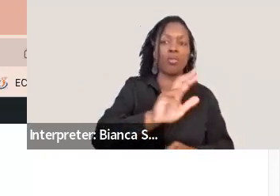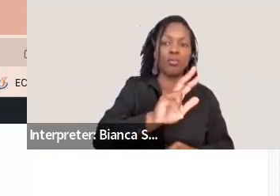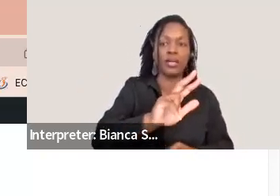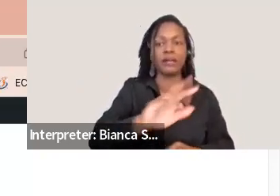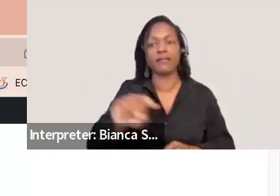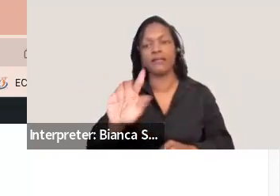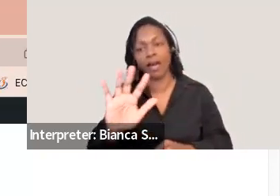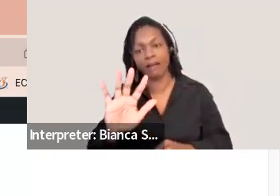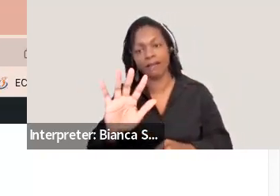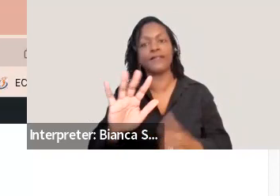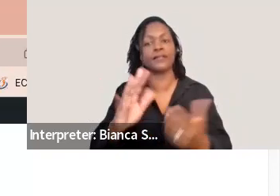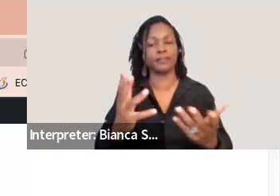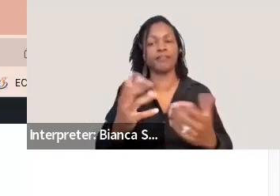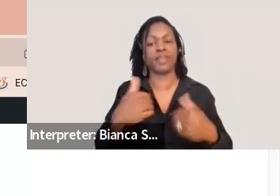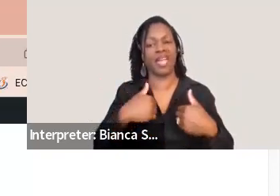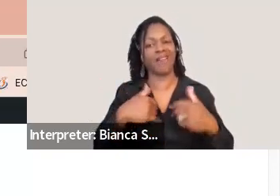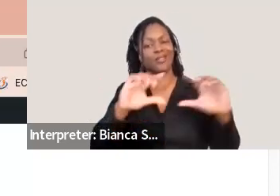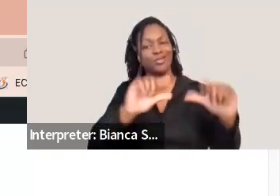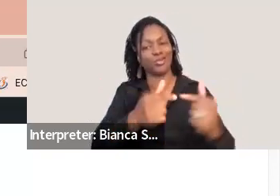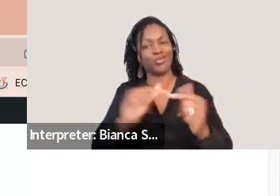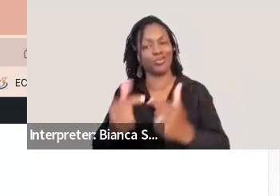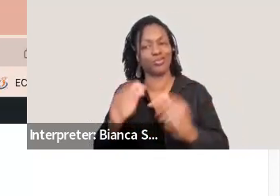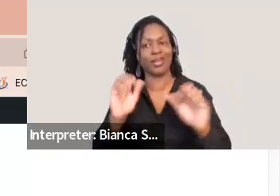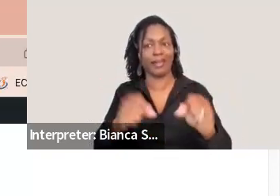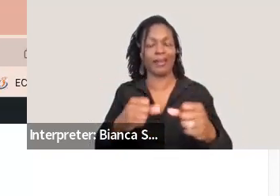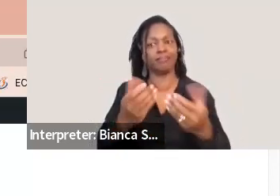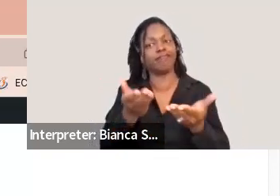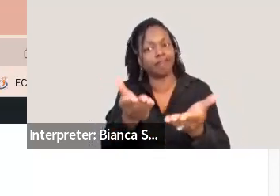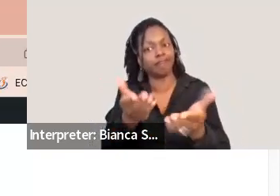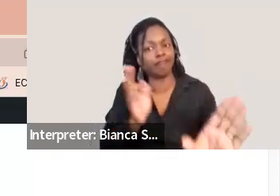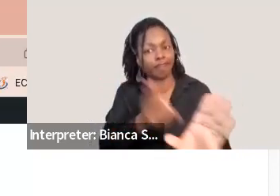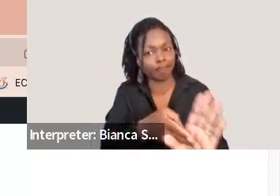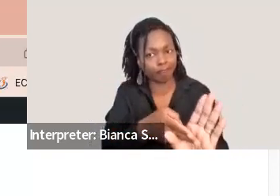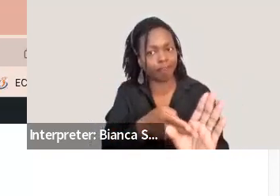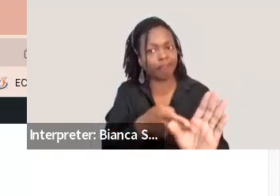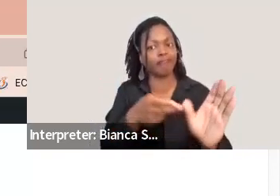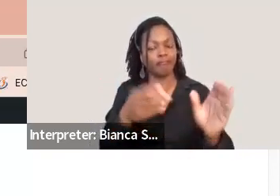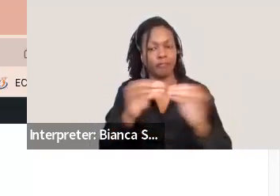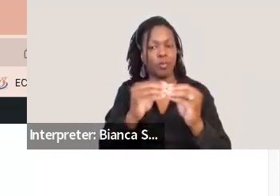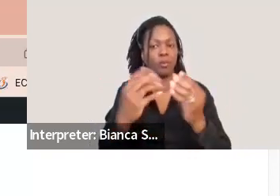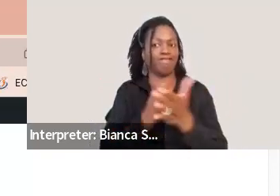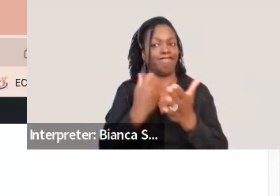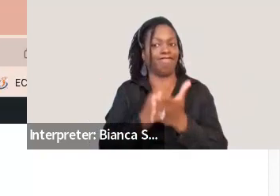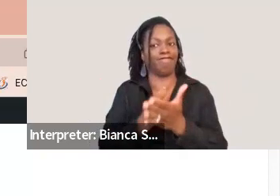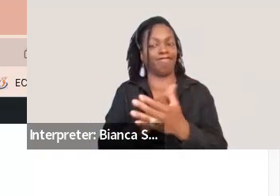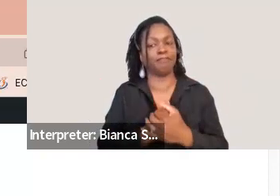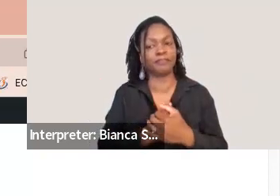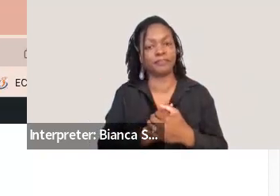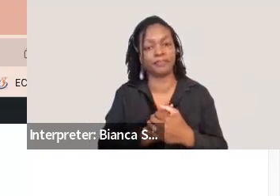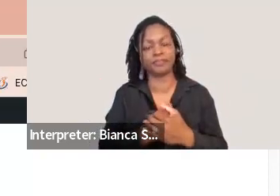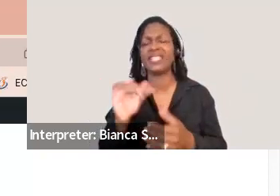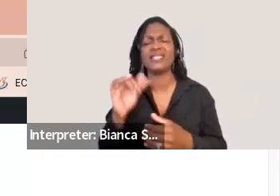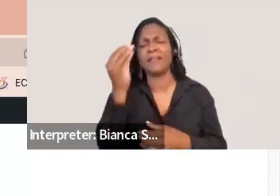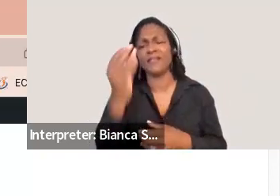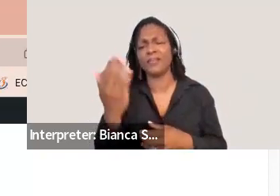groups suggested. And that's another thing that we meant to mention before is that all of our